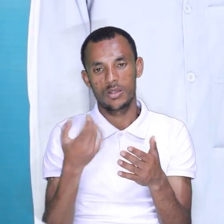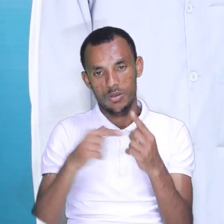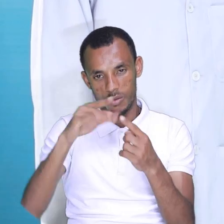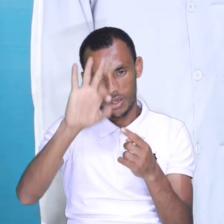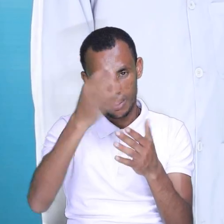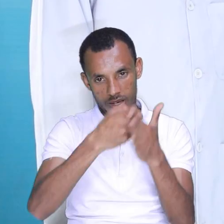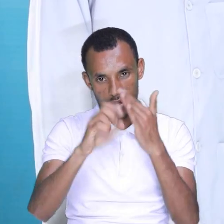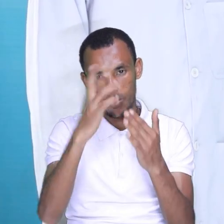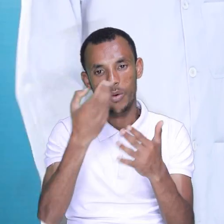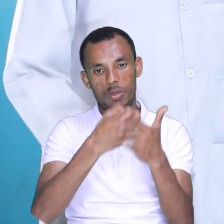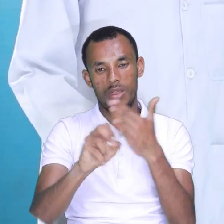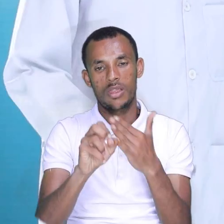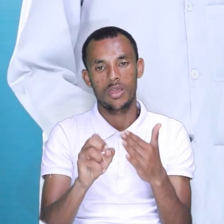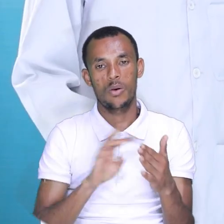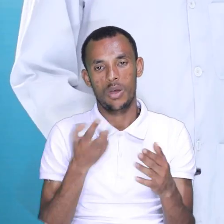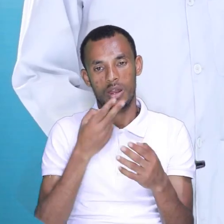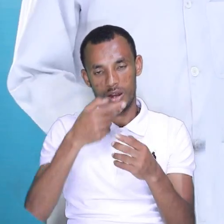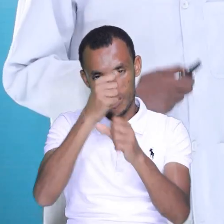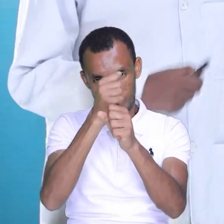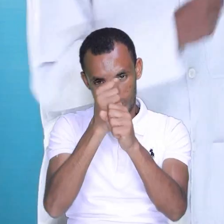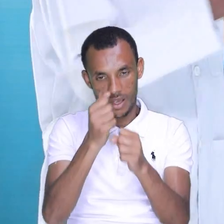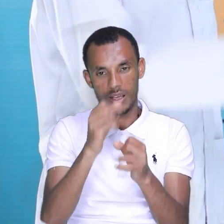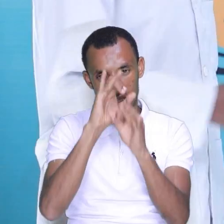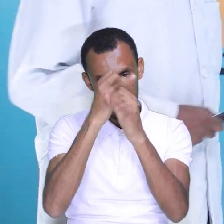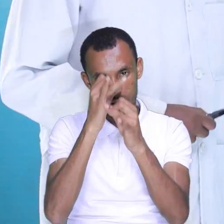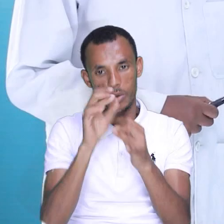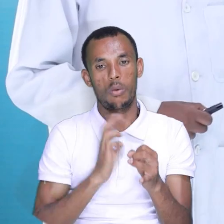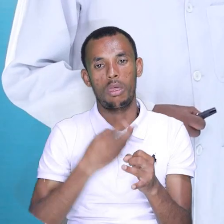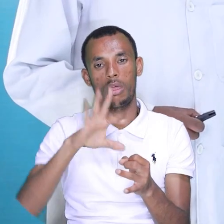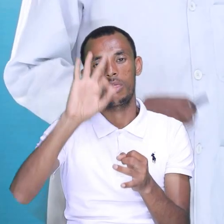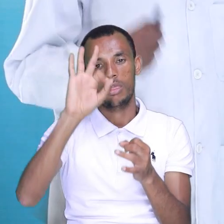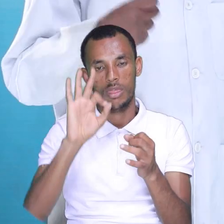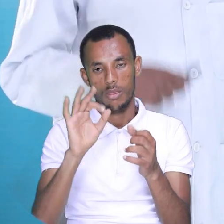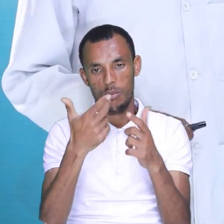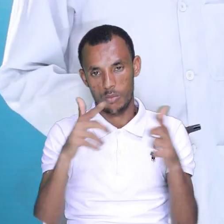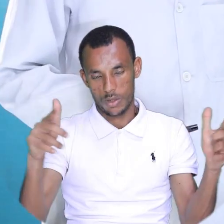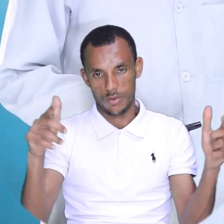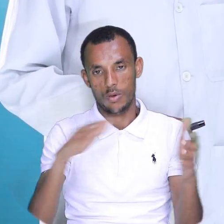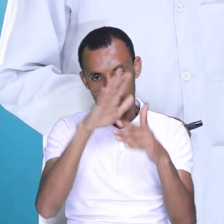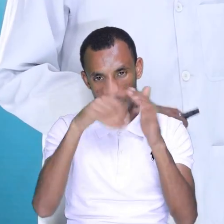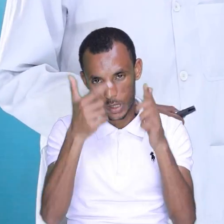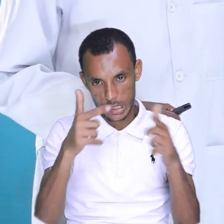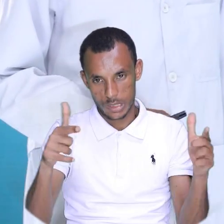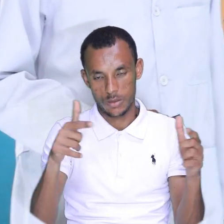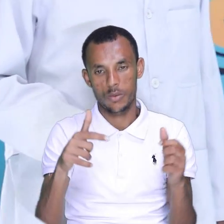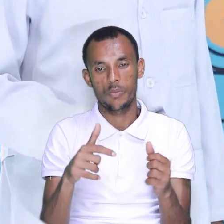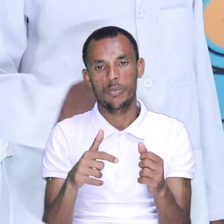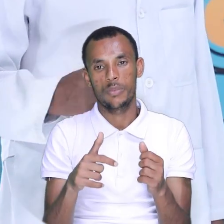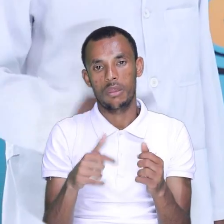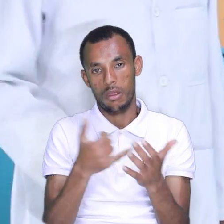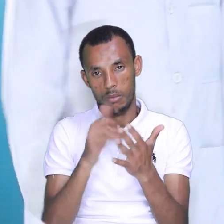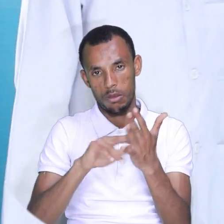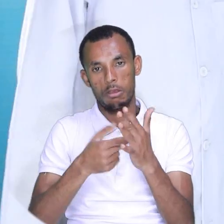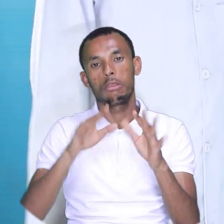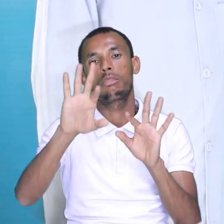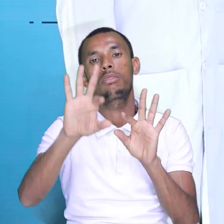outcomes. When we are doing an experiment, we have different possible outcomes. The set of all possible outcomes, we call that sample